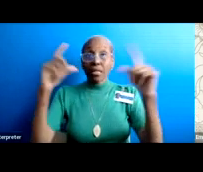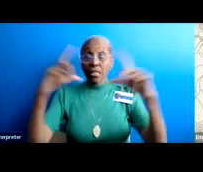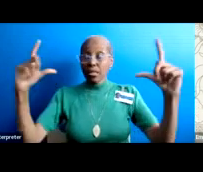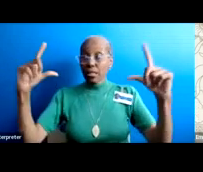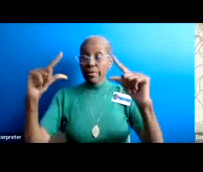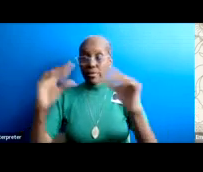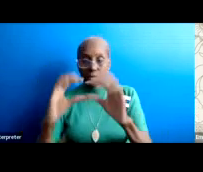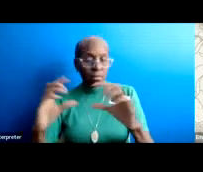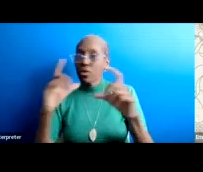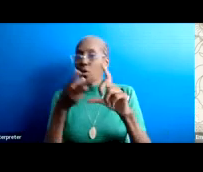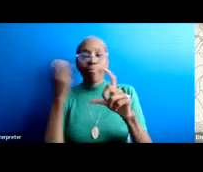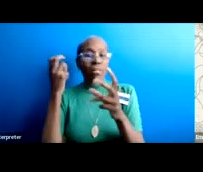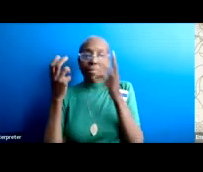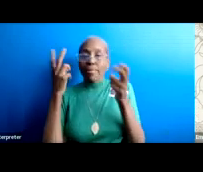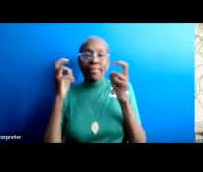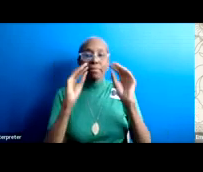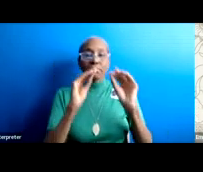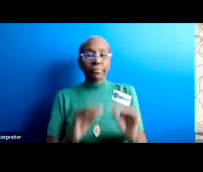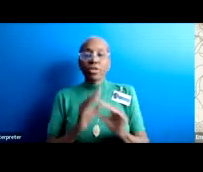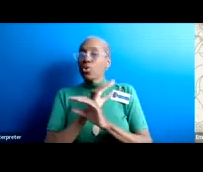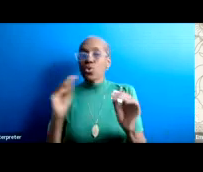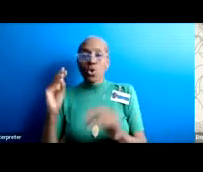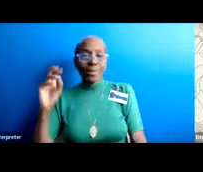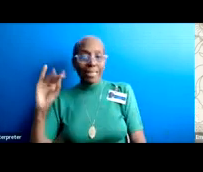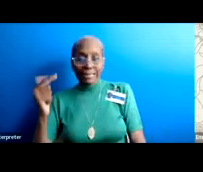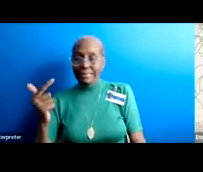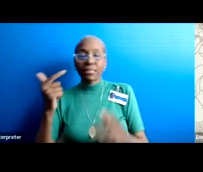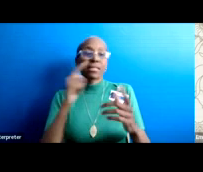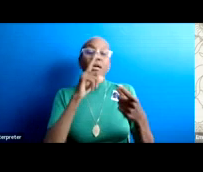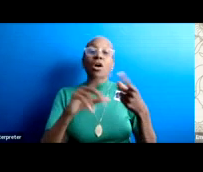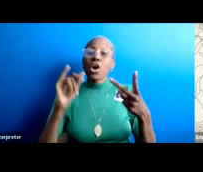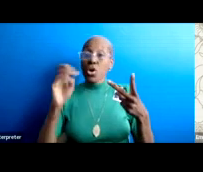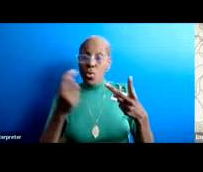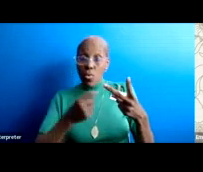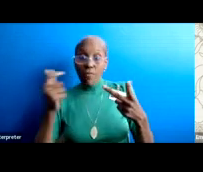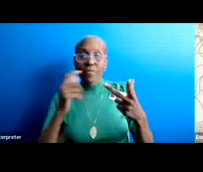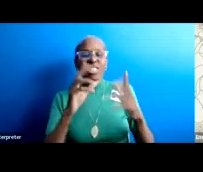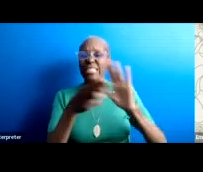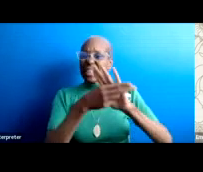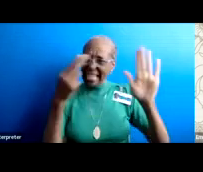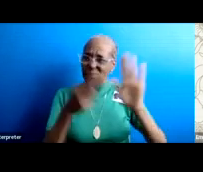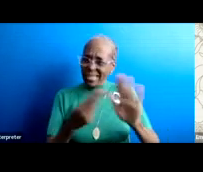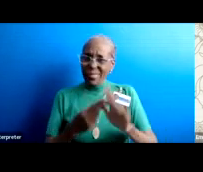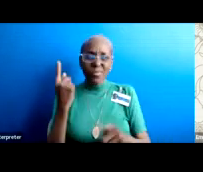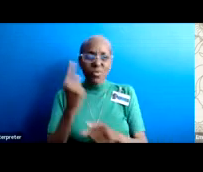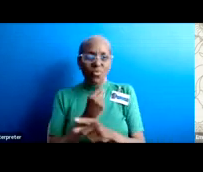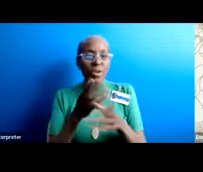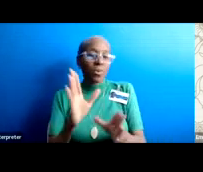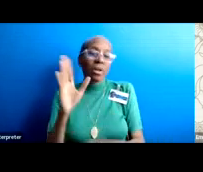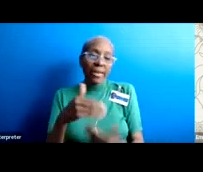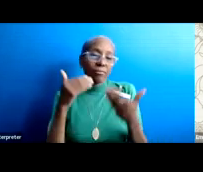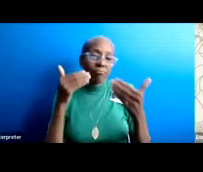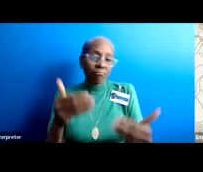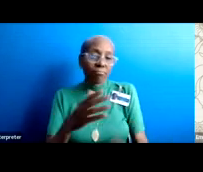get rid of the nesting, get rid of the unnecessary code, and just label things properly, and you'll get